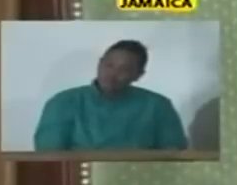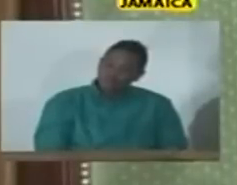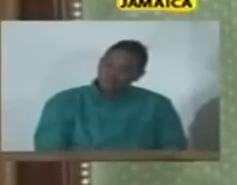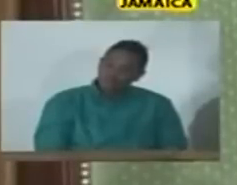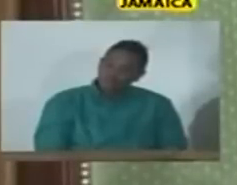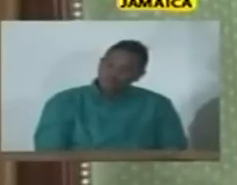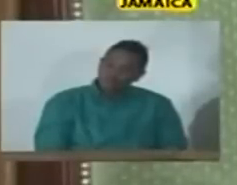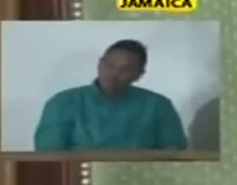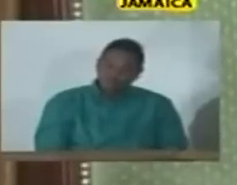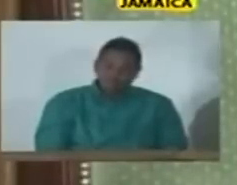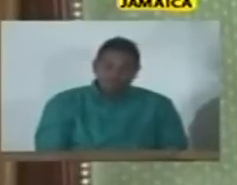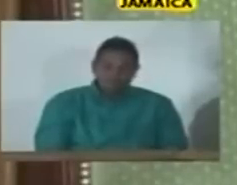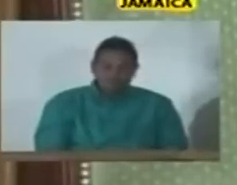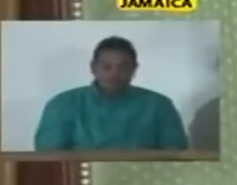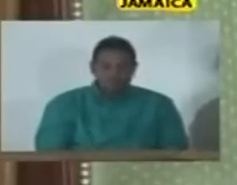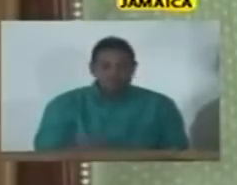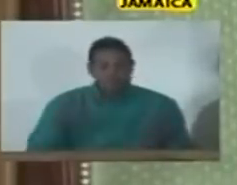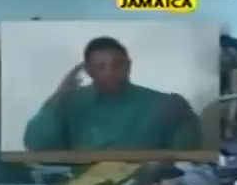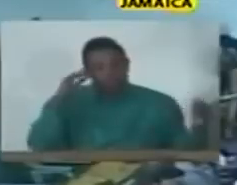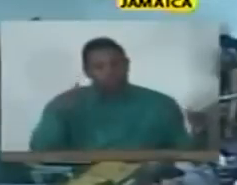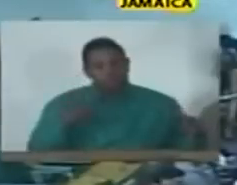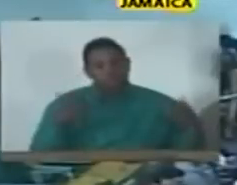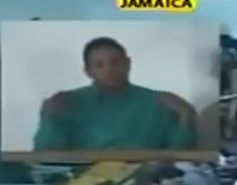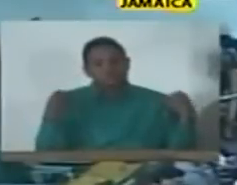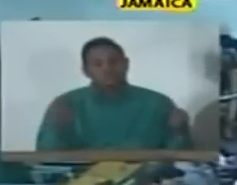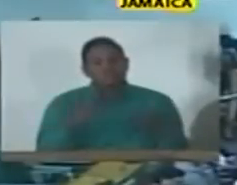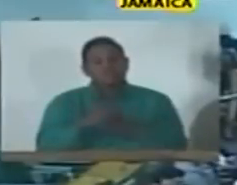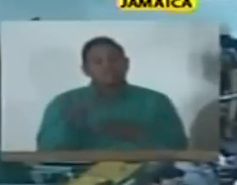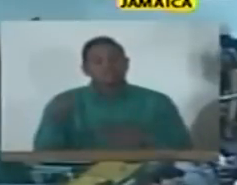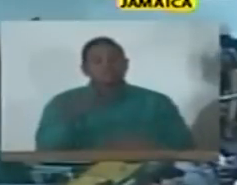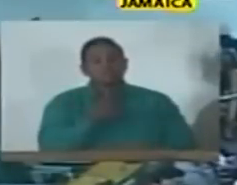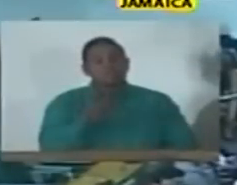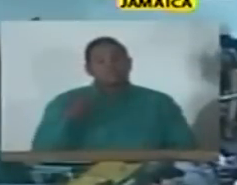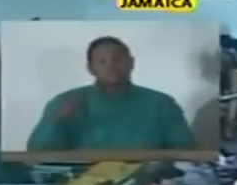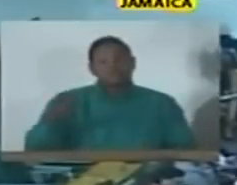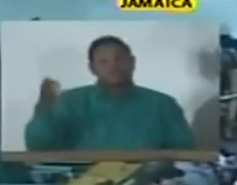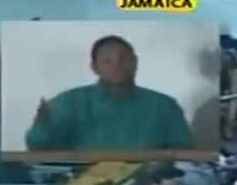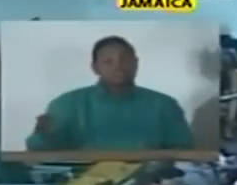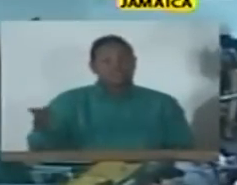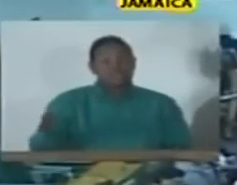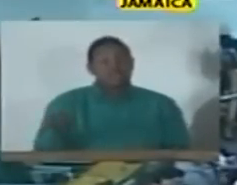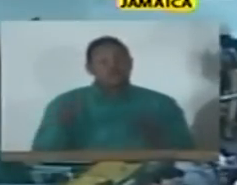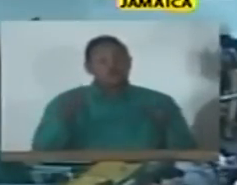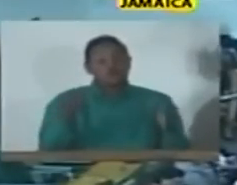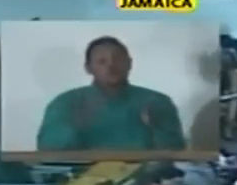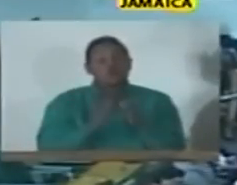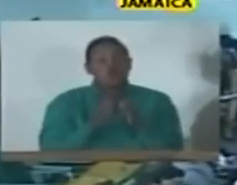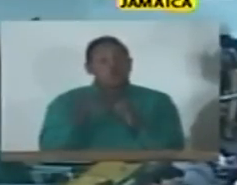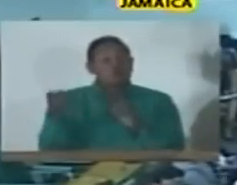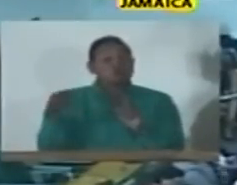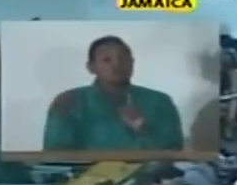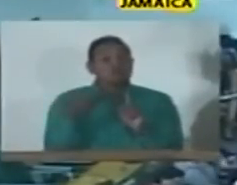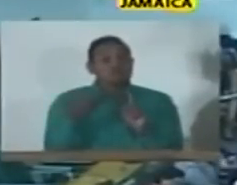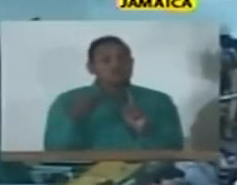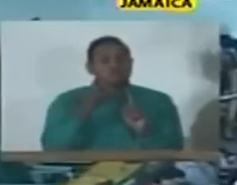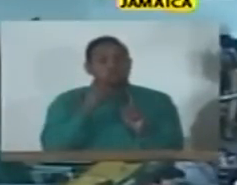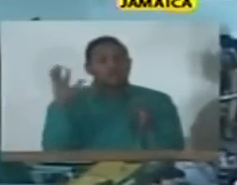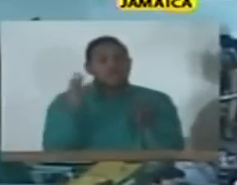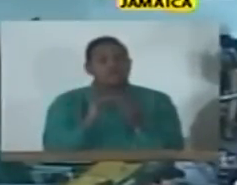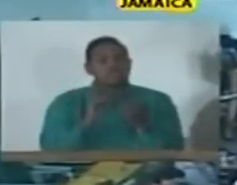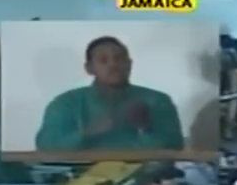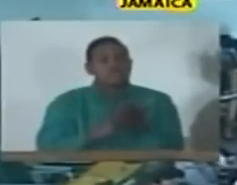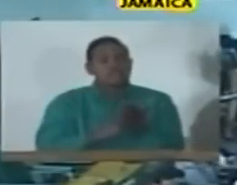Mr. President, I have confidence in my colleague on that side. The way in which the entire debate